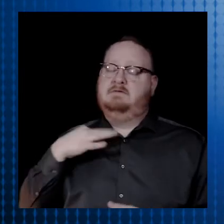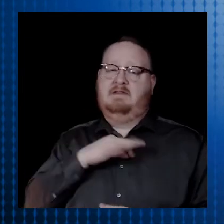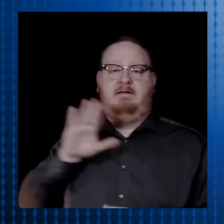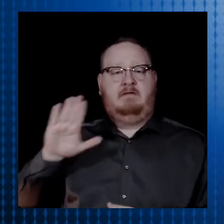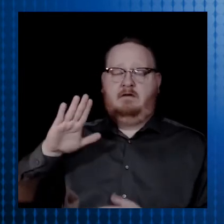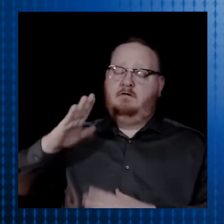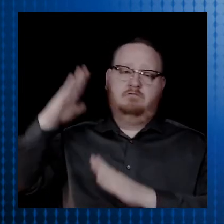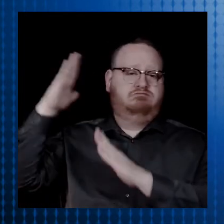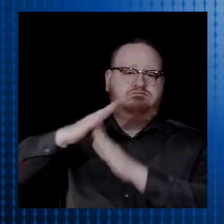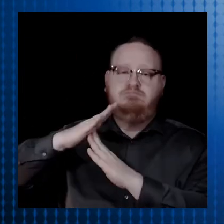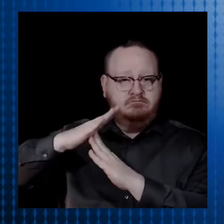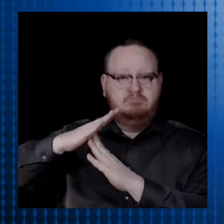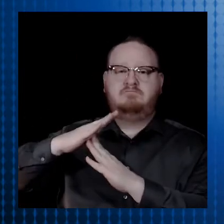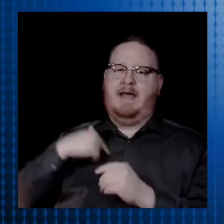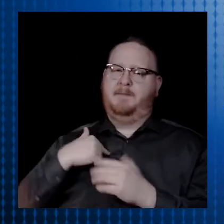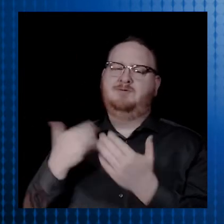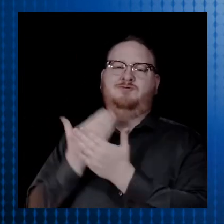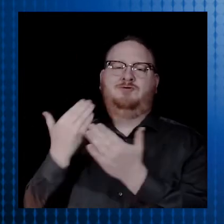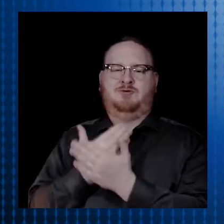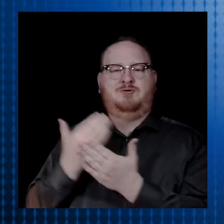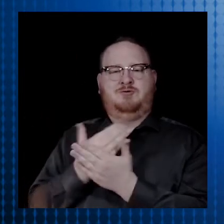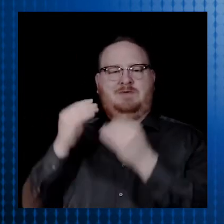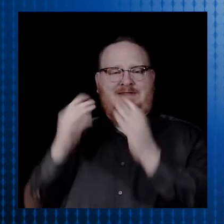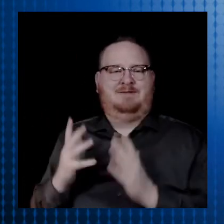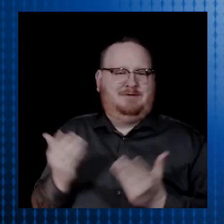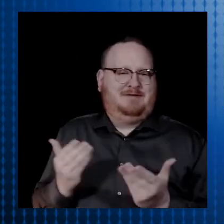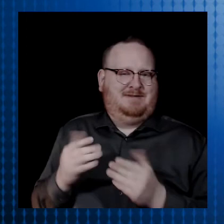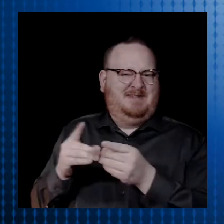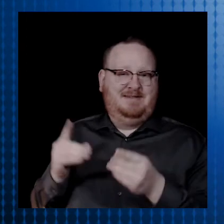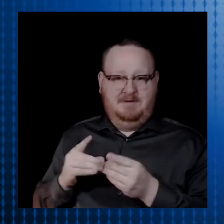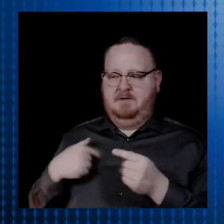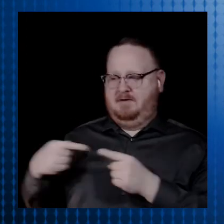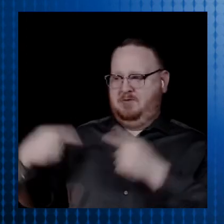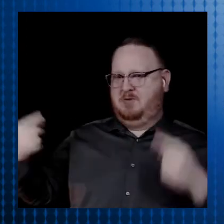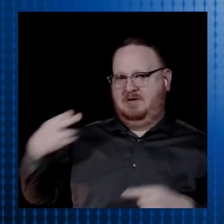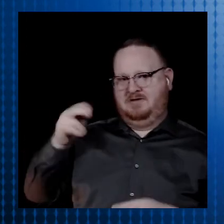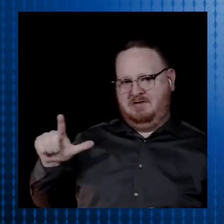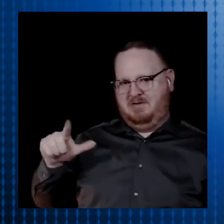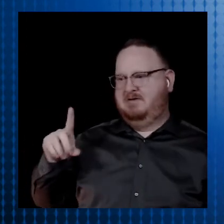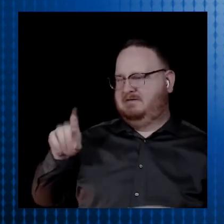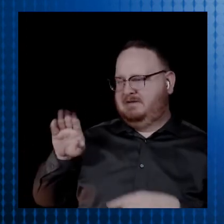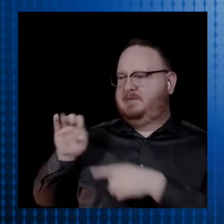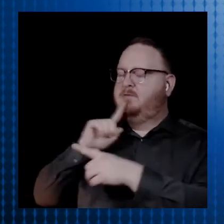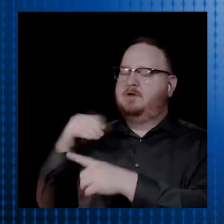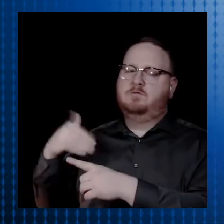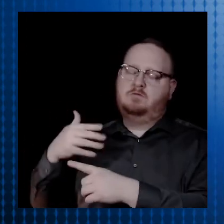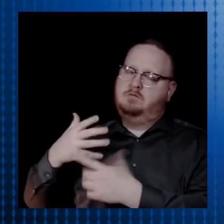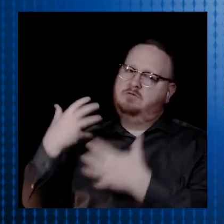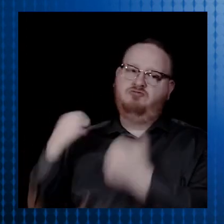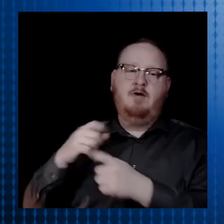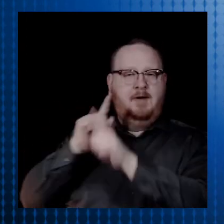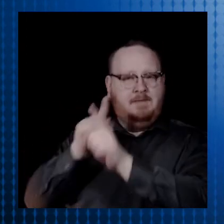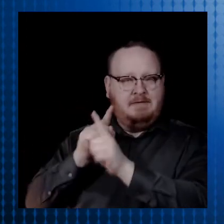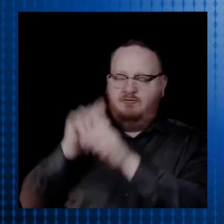in the district, I was able to actually work across the hall from Debbie, who was a great mentor to me, just like our principal